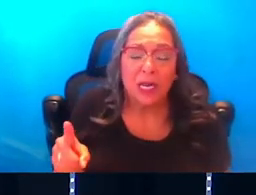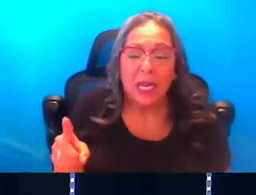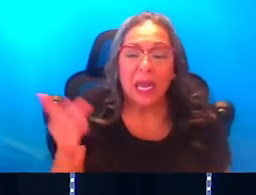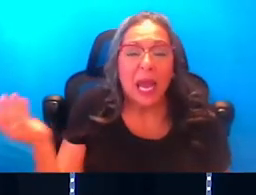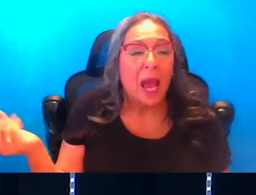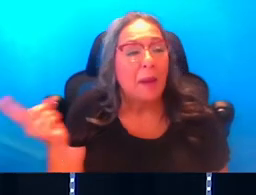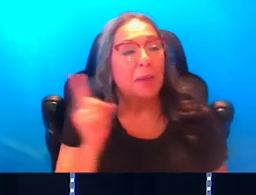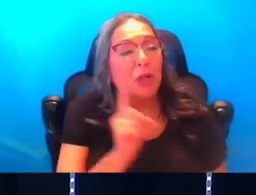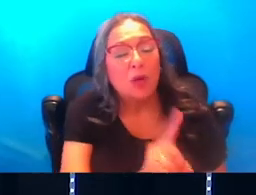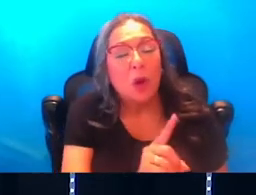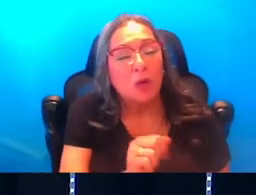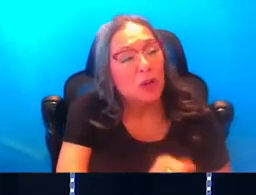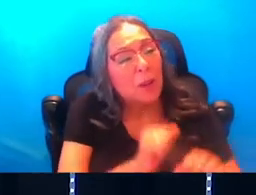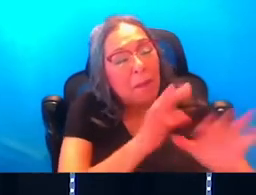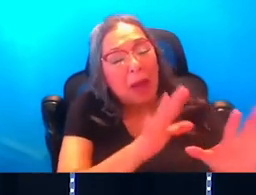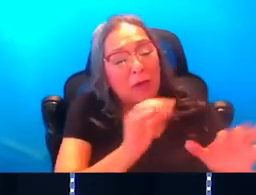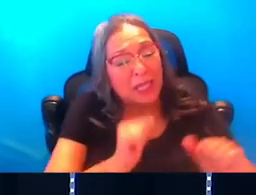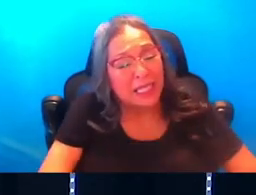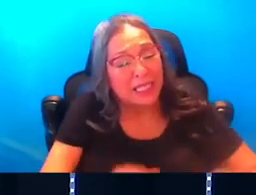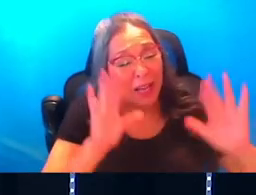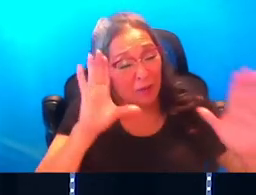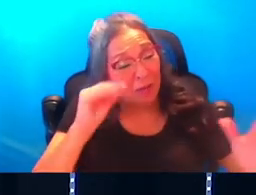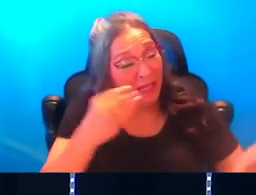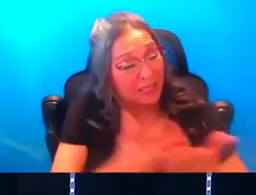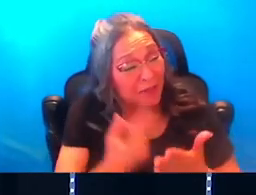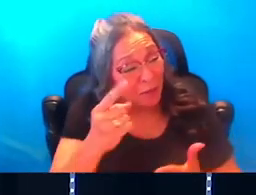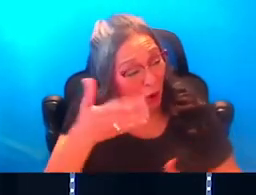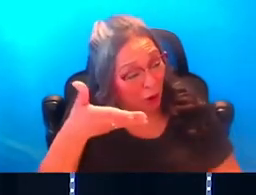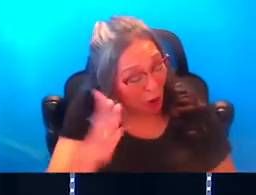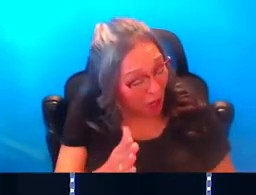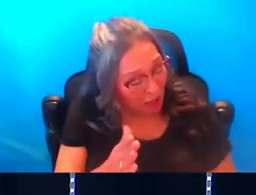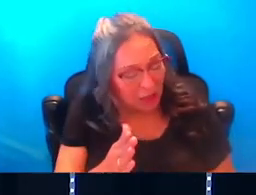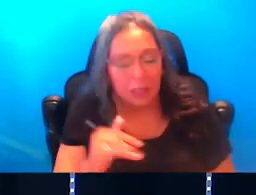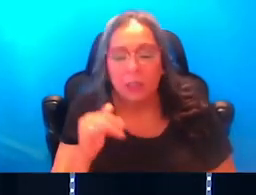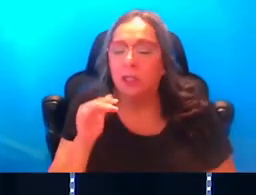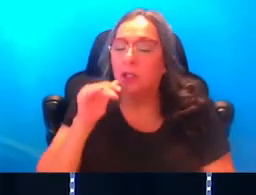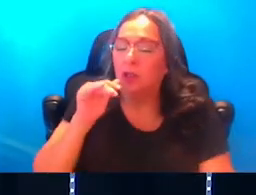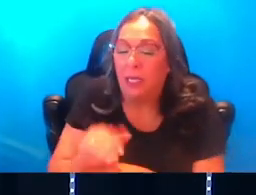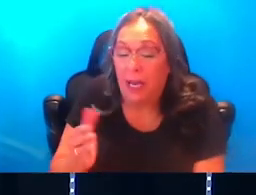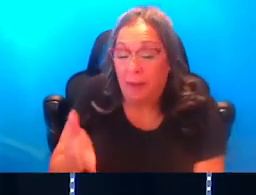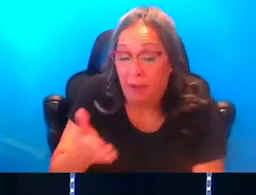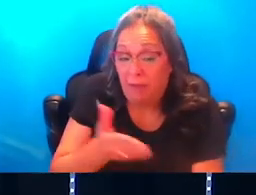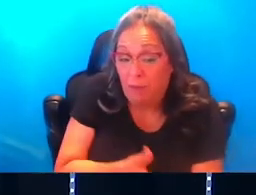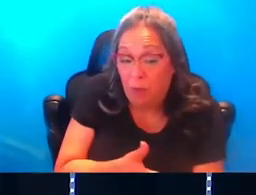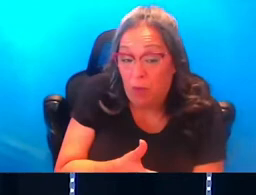to God on this mountain. And the night before, imagine Abraham at a campfire.